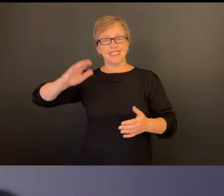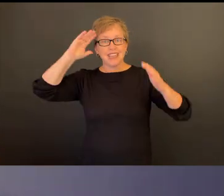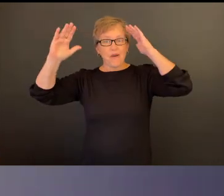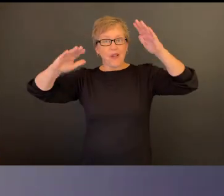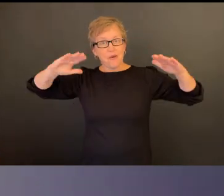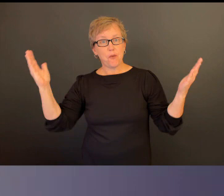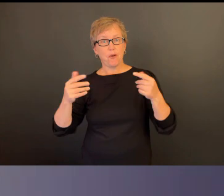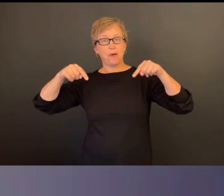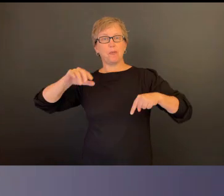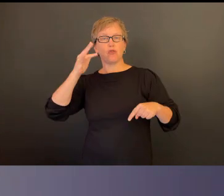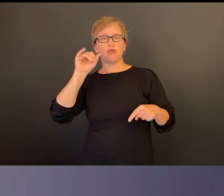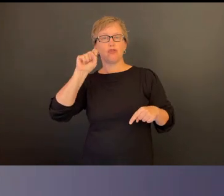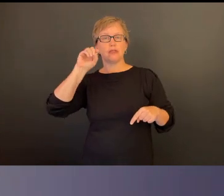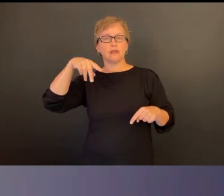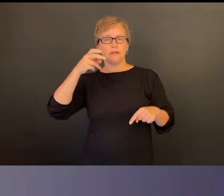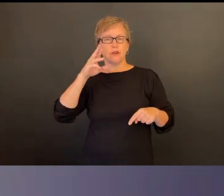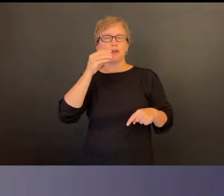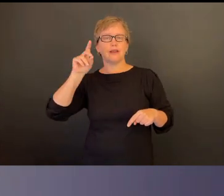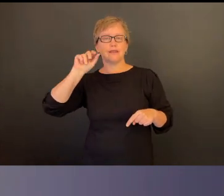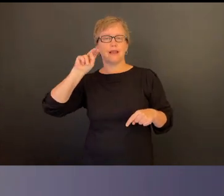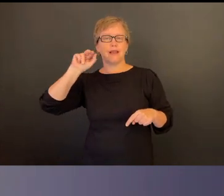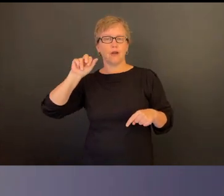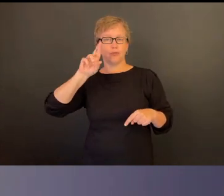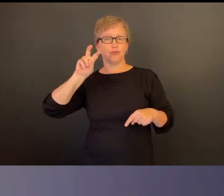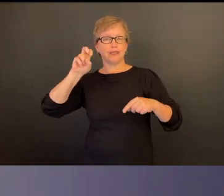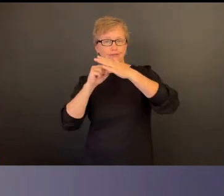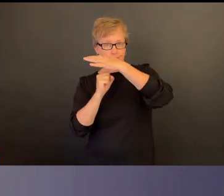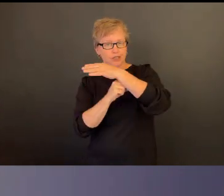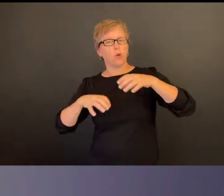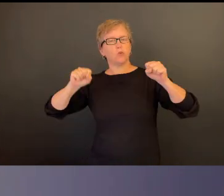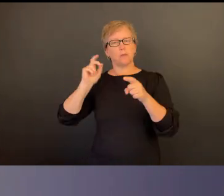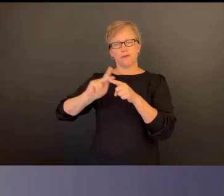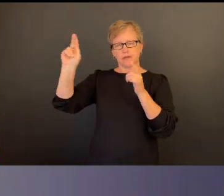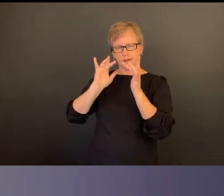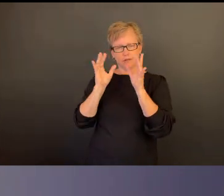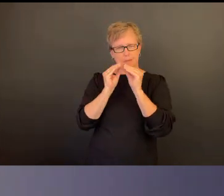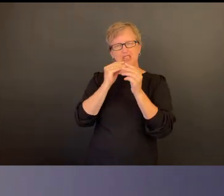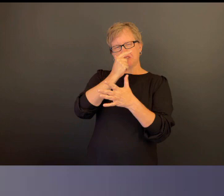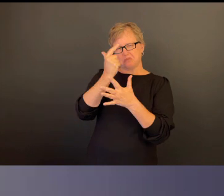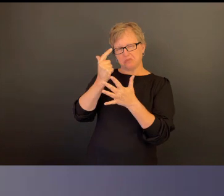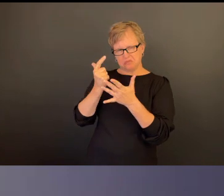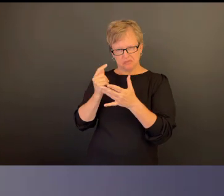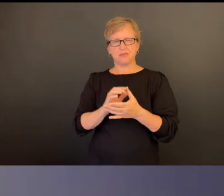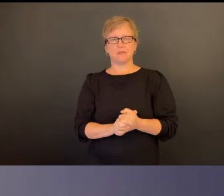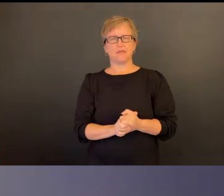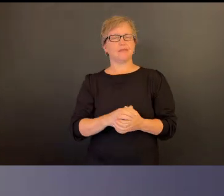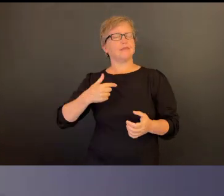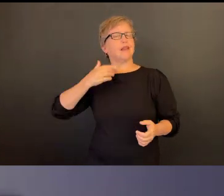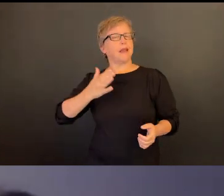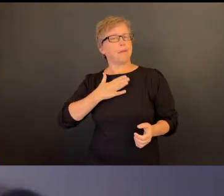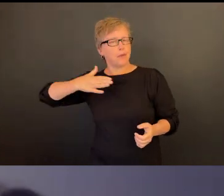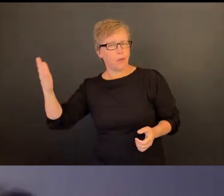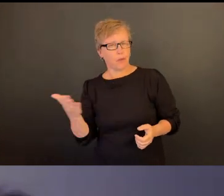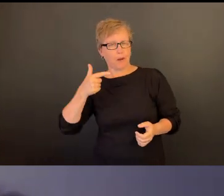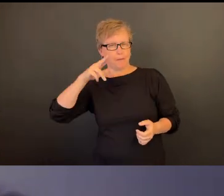Hello and welcome to the professional series webinar for the Christopher and Dana Reeve Paralysis Foundation. I'm very happy to